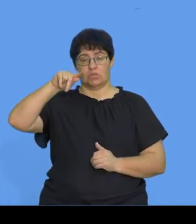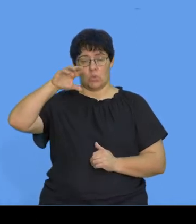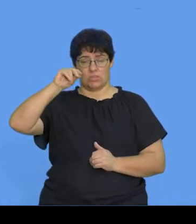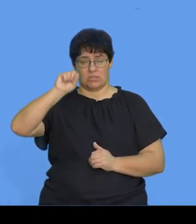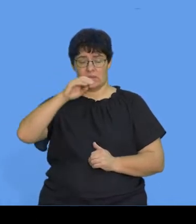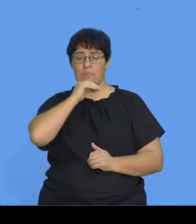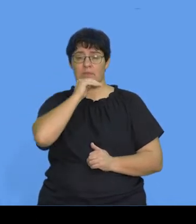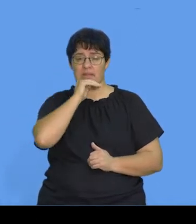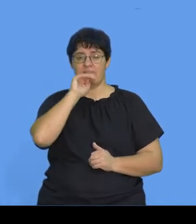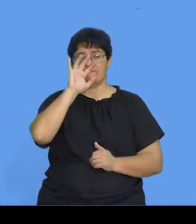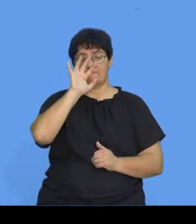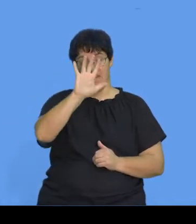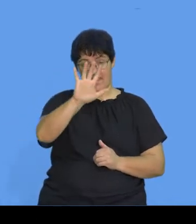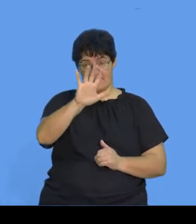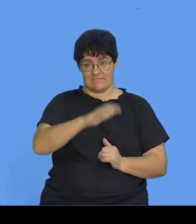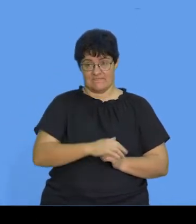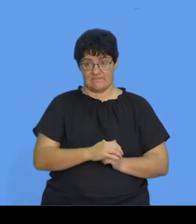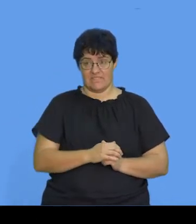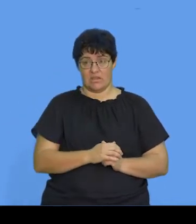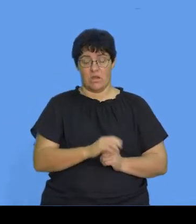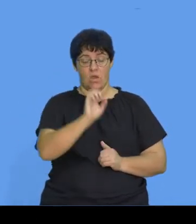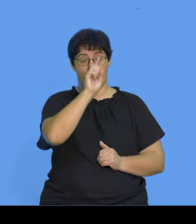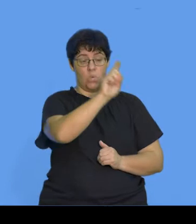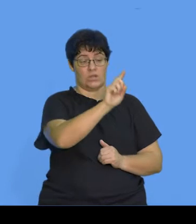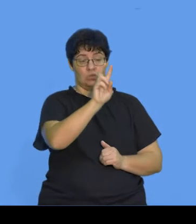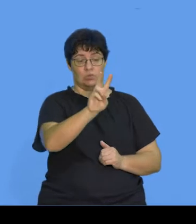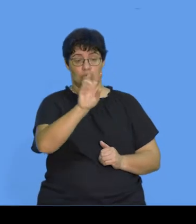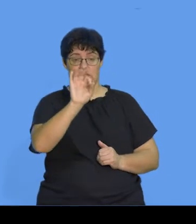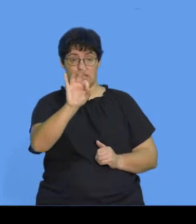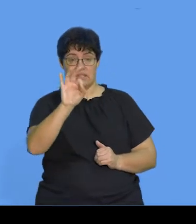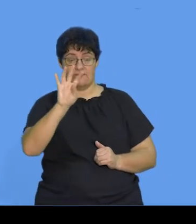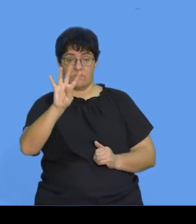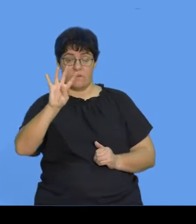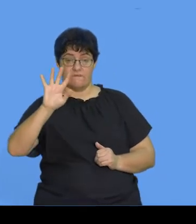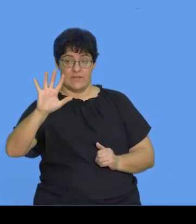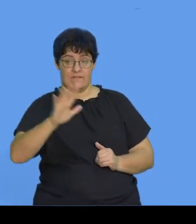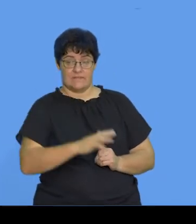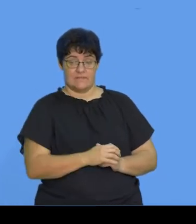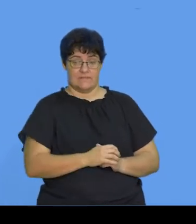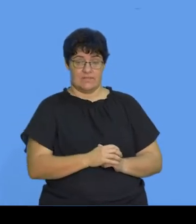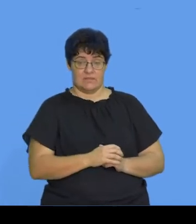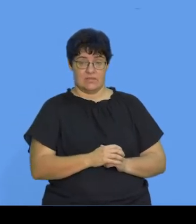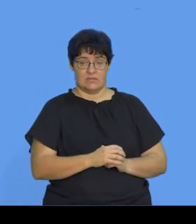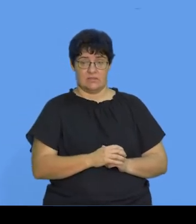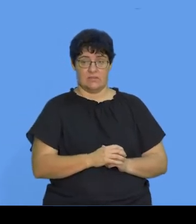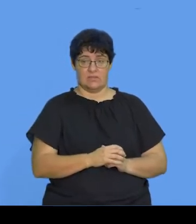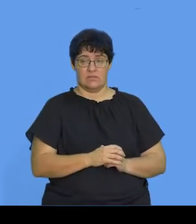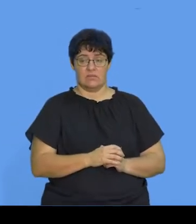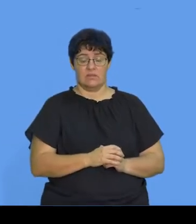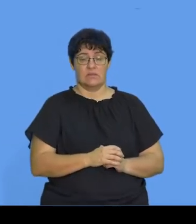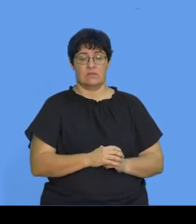Pentose means 5 carbons. 1, 2, 3, 4,